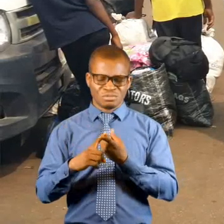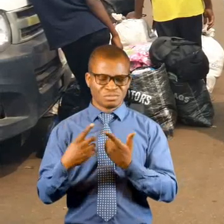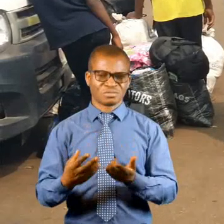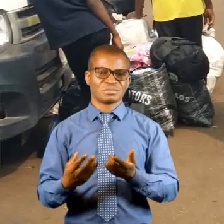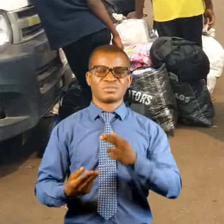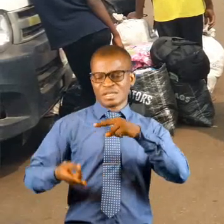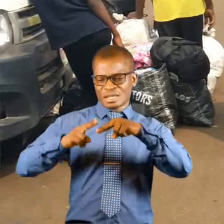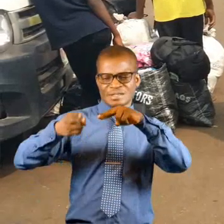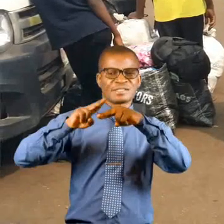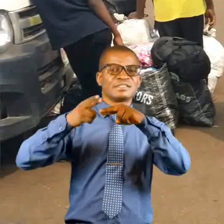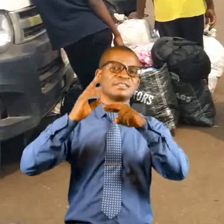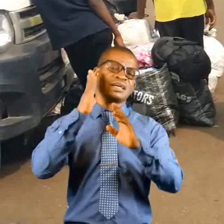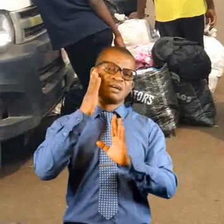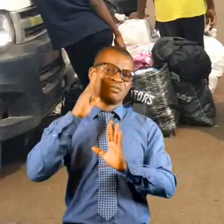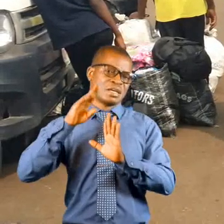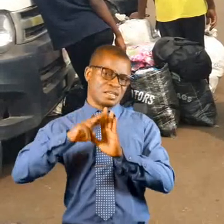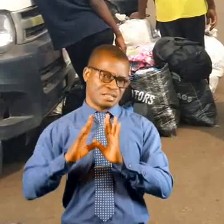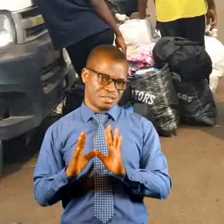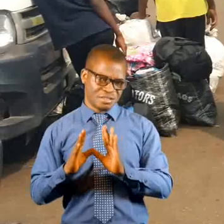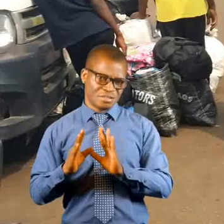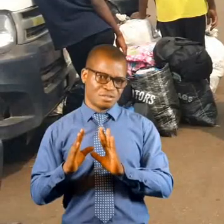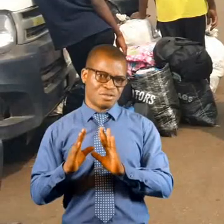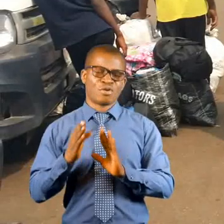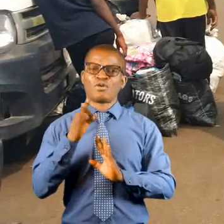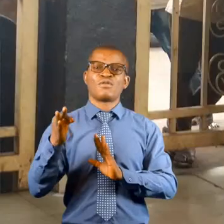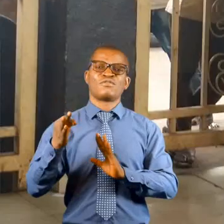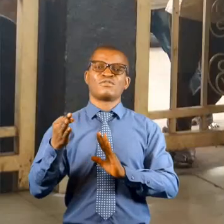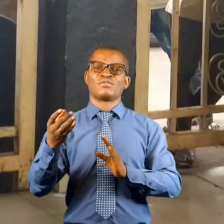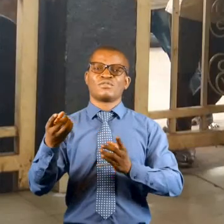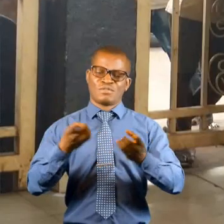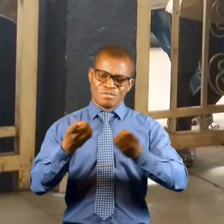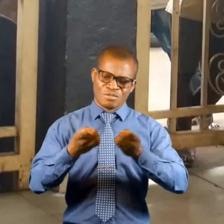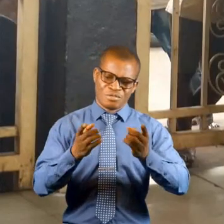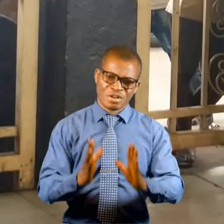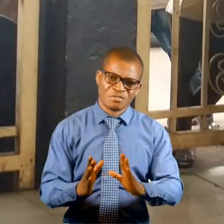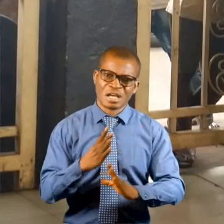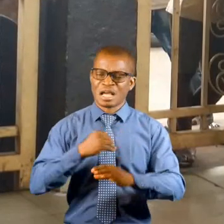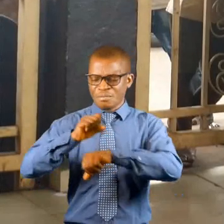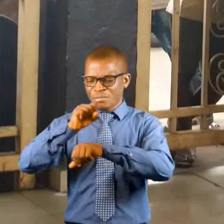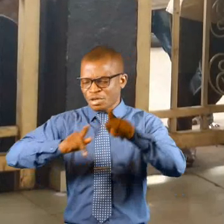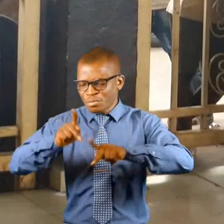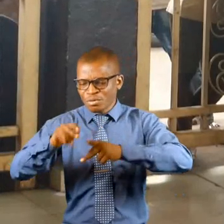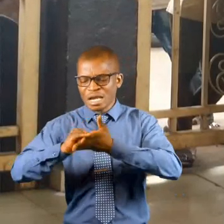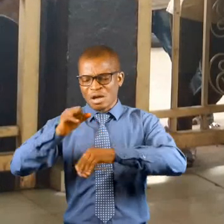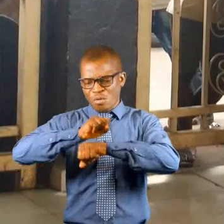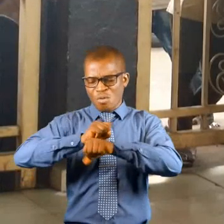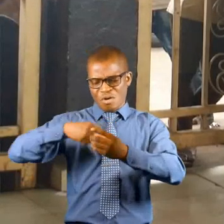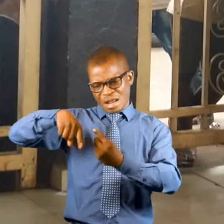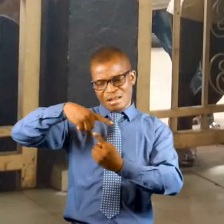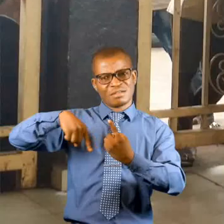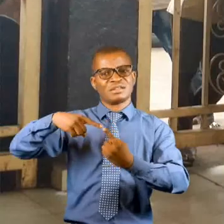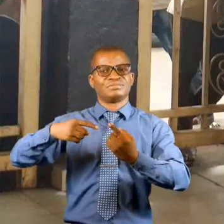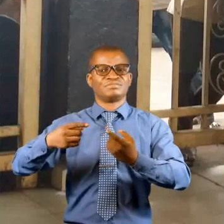raise the consciousness of transporters and those who work within the